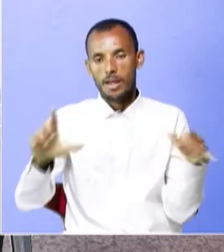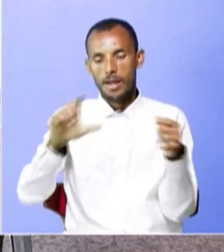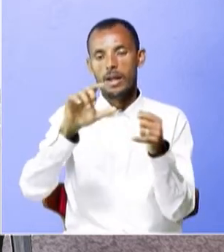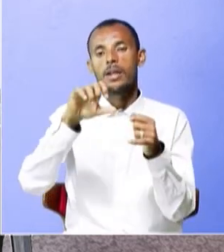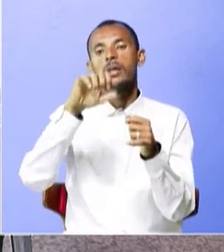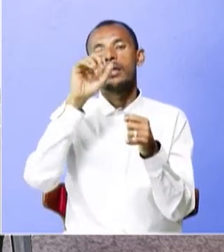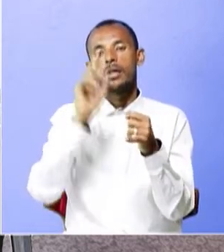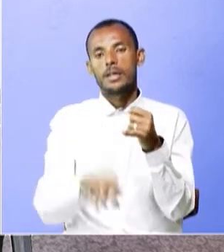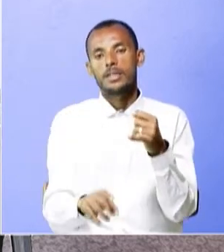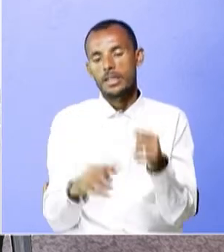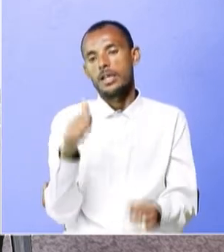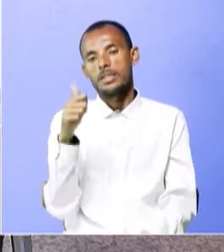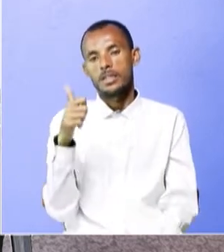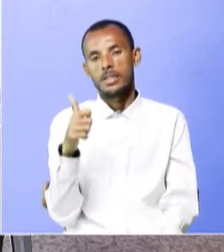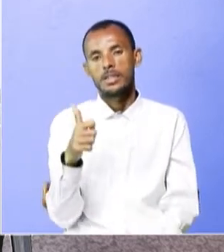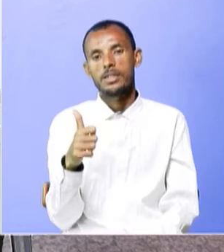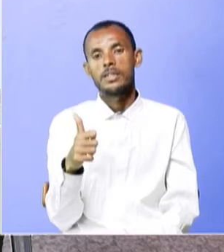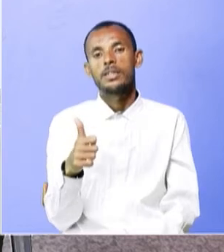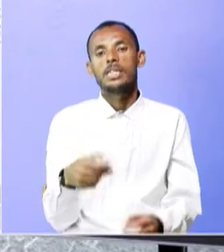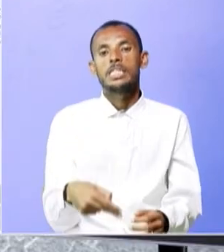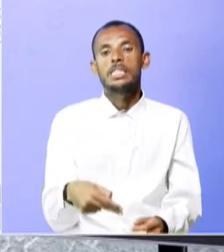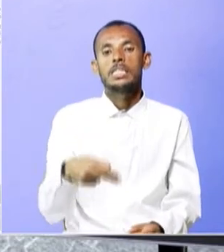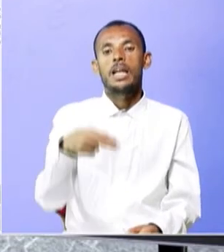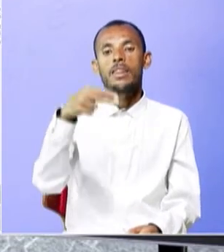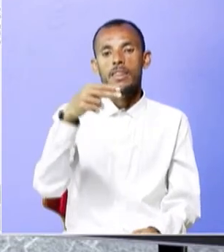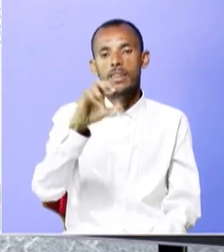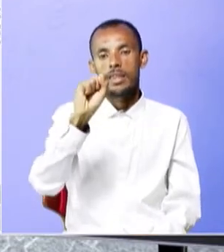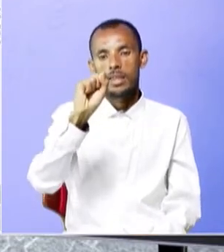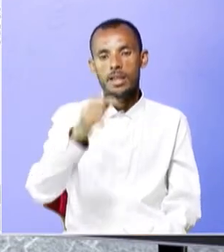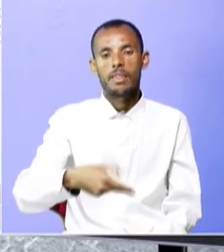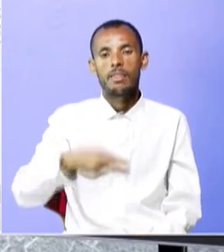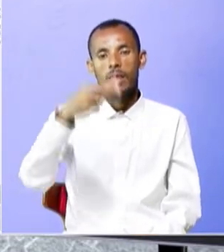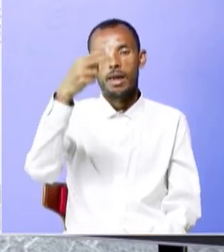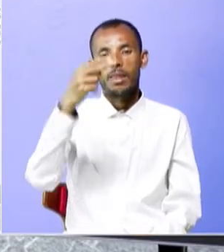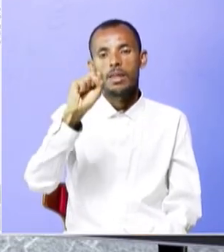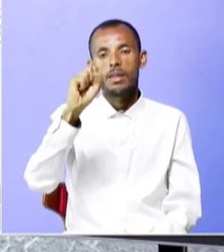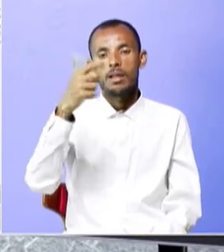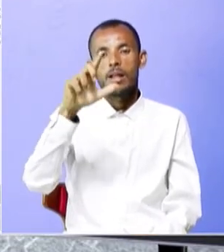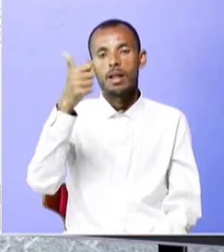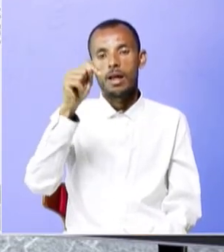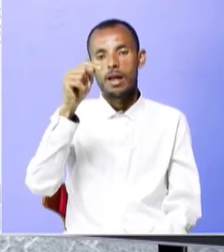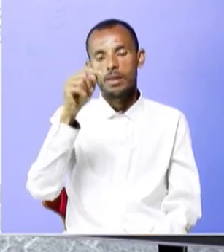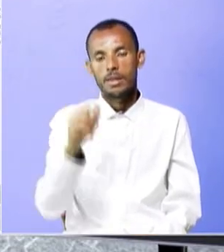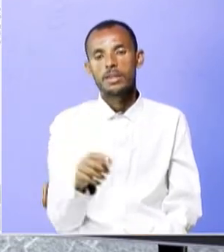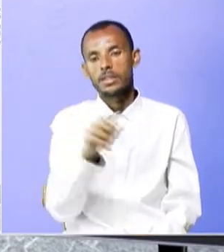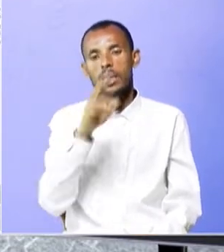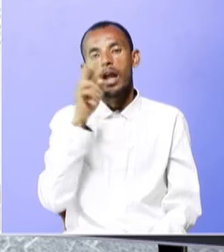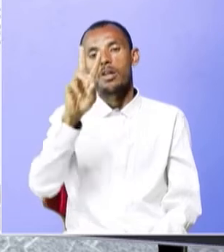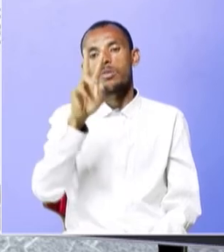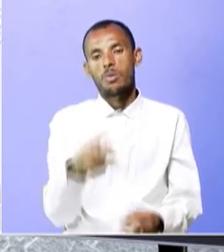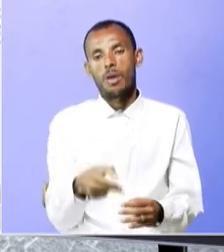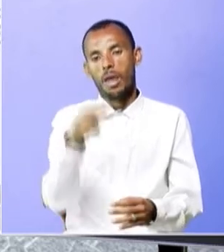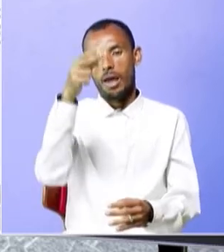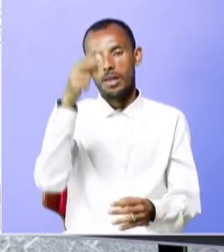The other is a slant head. Here in pyramid, there are 2 heads,